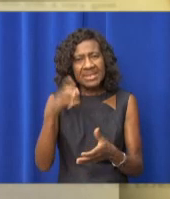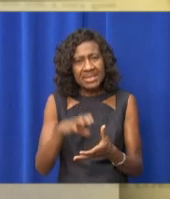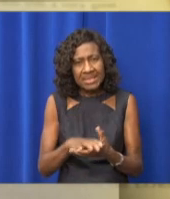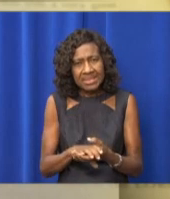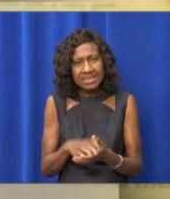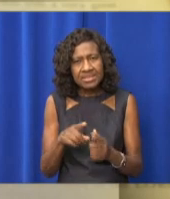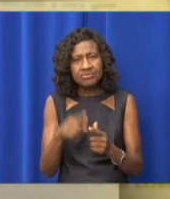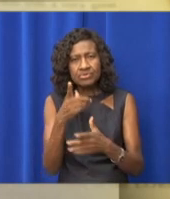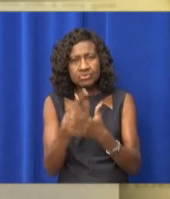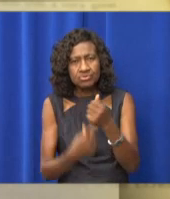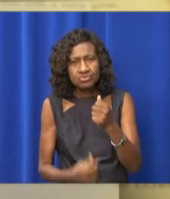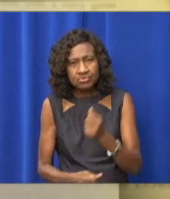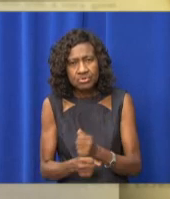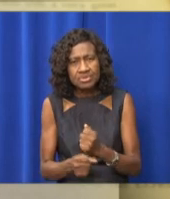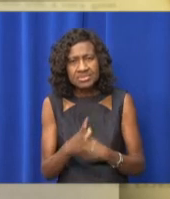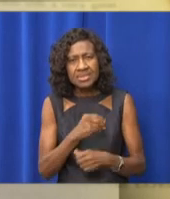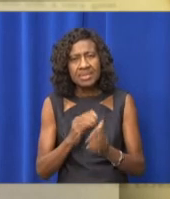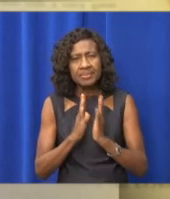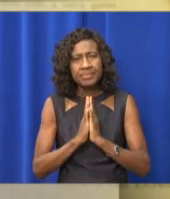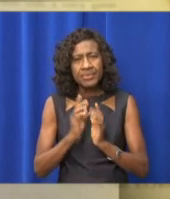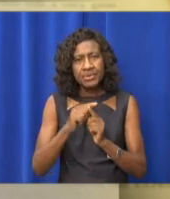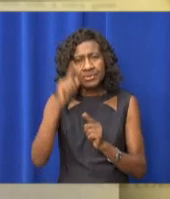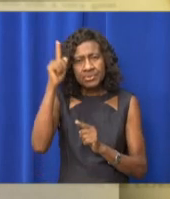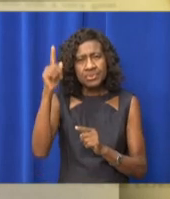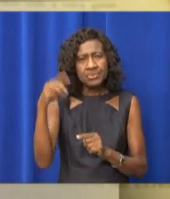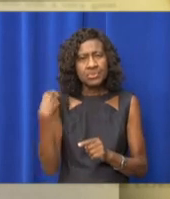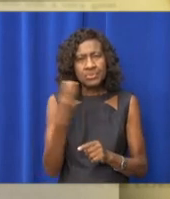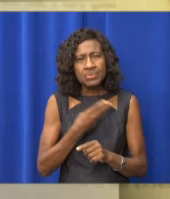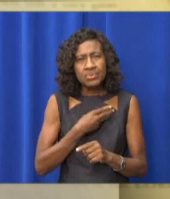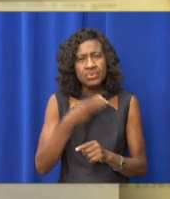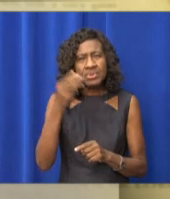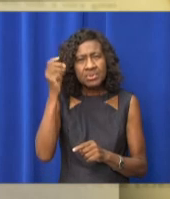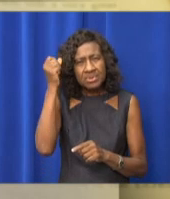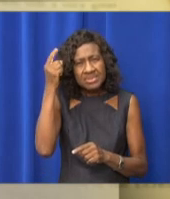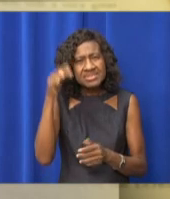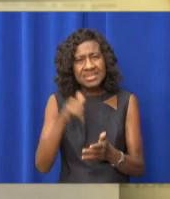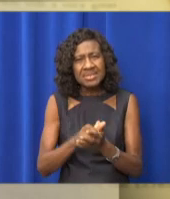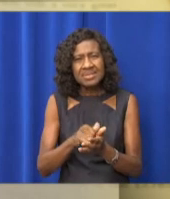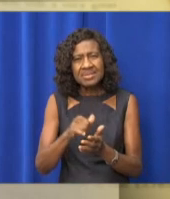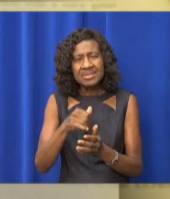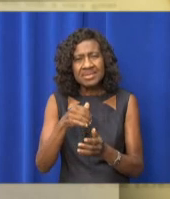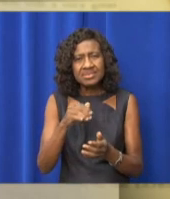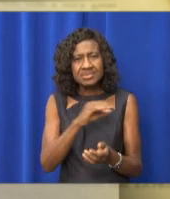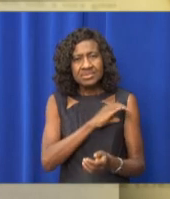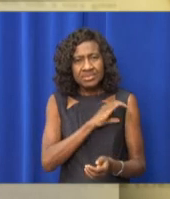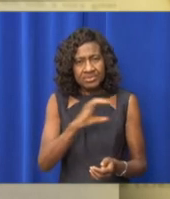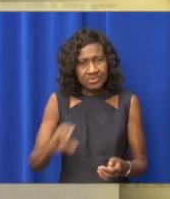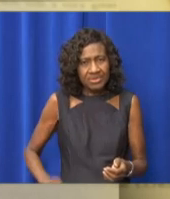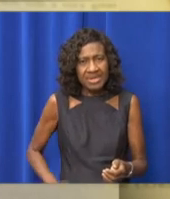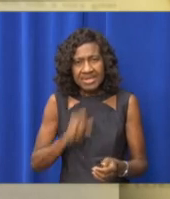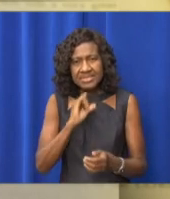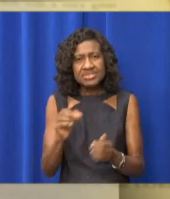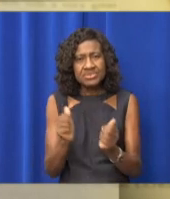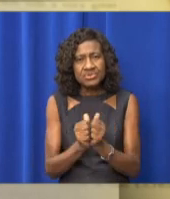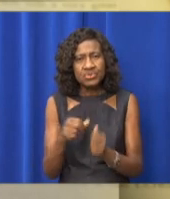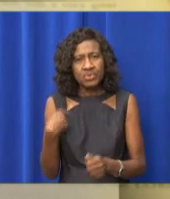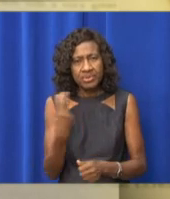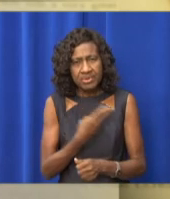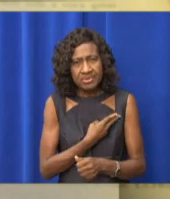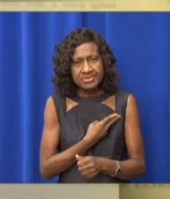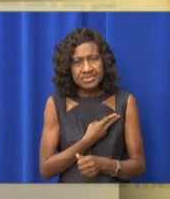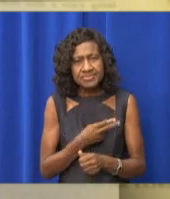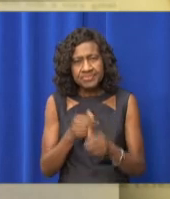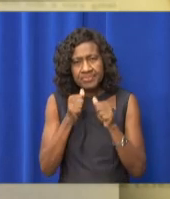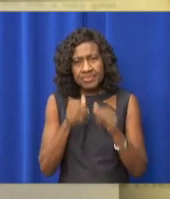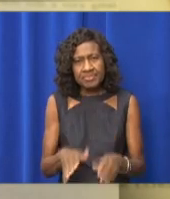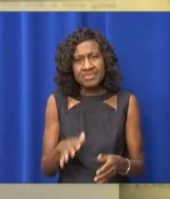to trust, and to pray to you, we recognize Christ's presence with us as we go through this pandemic. Bless